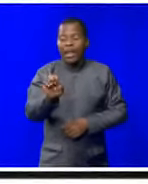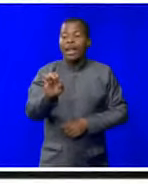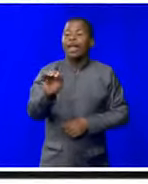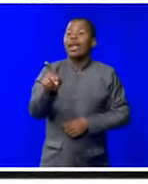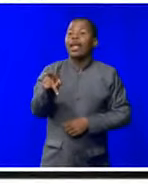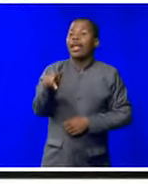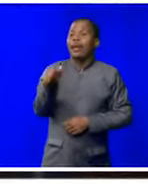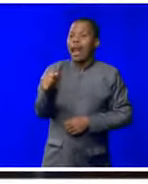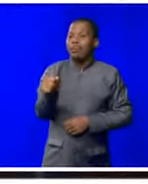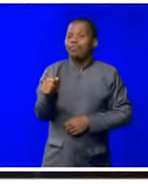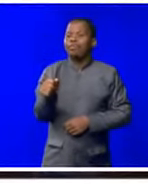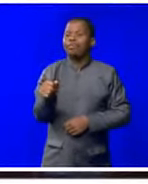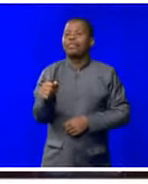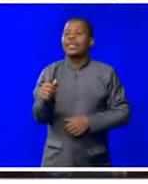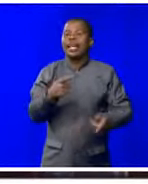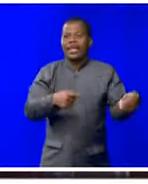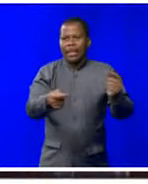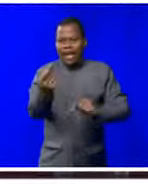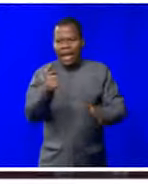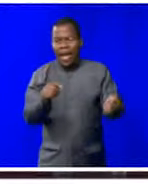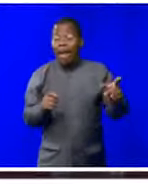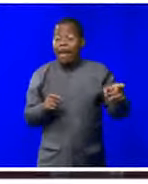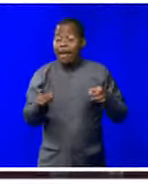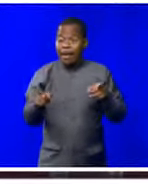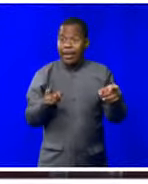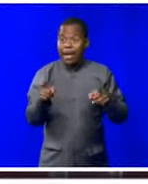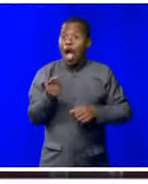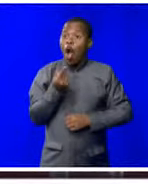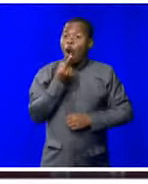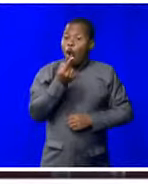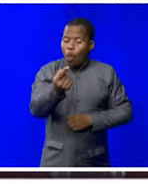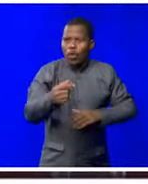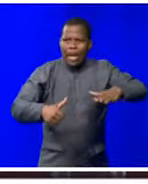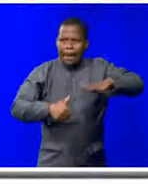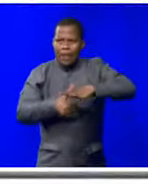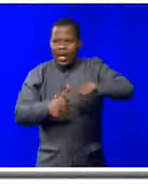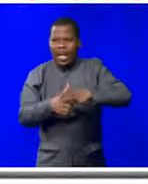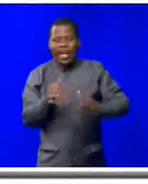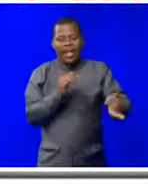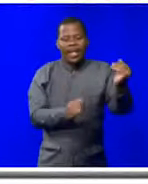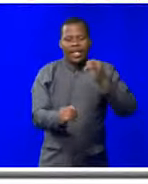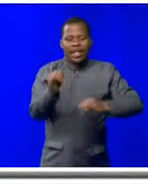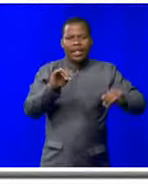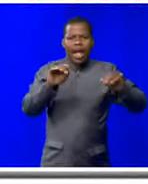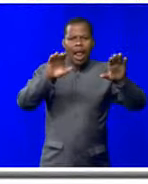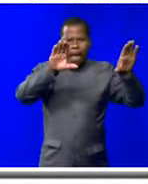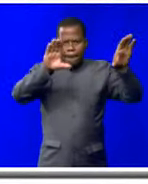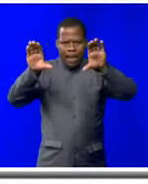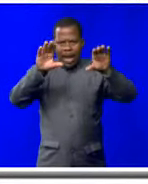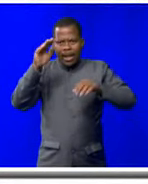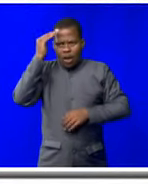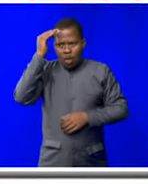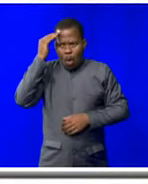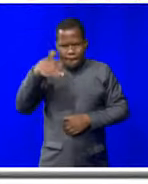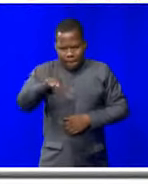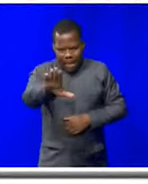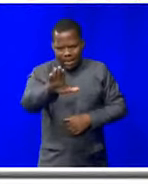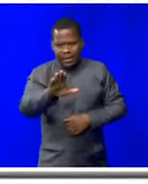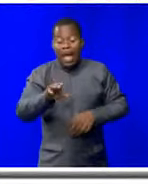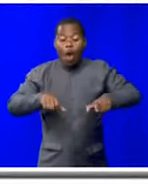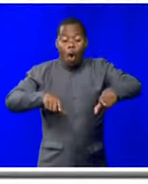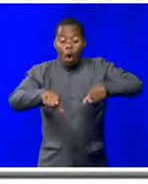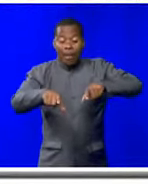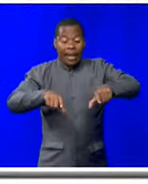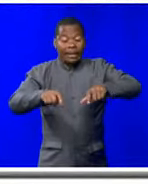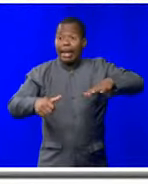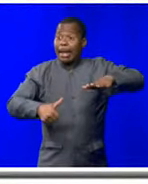small and medium enterprises on ways to stay relevant in international markets. You must be competitive, your pricing must be